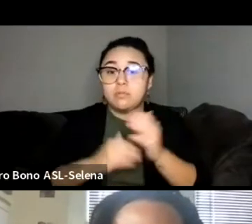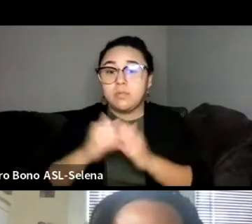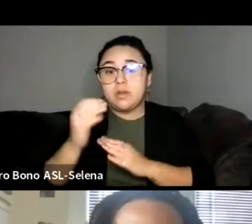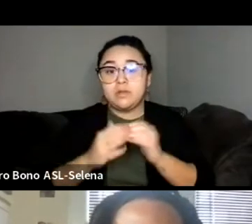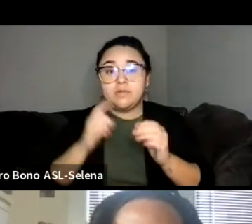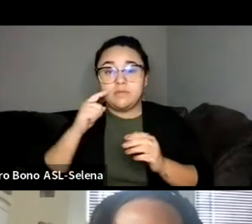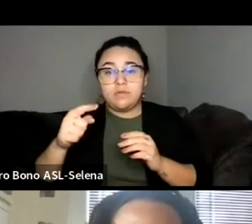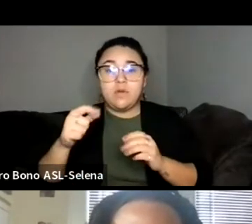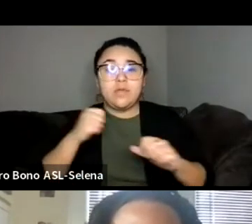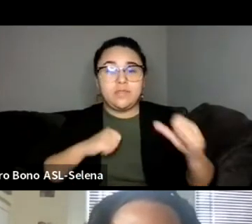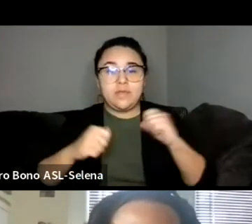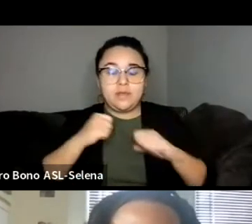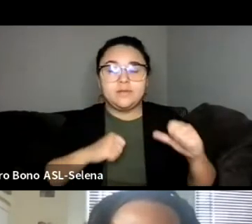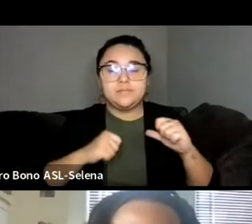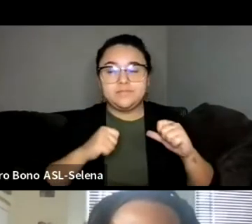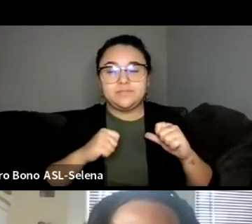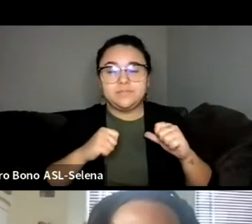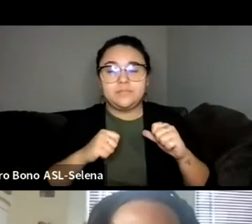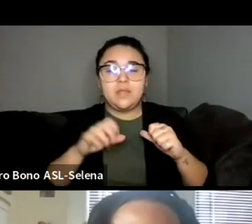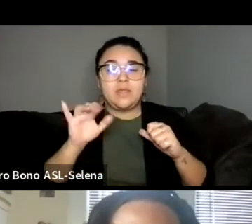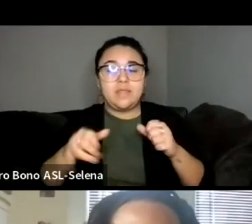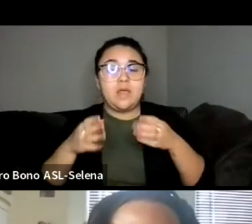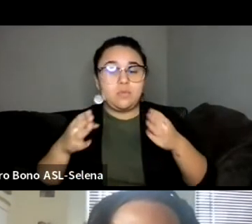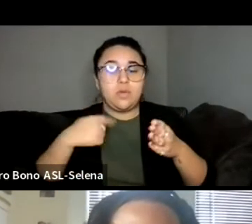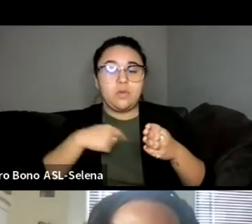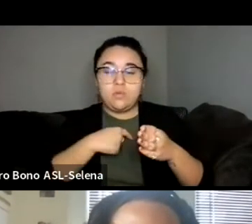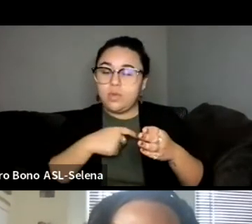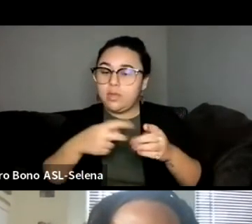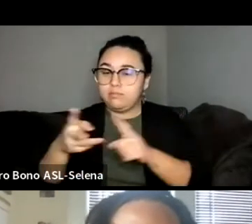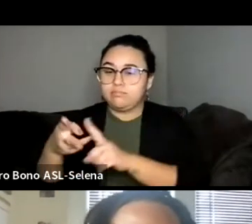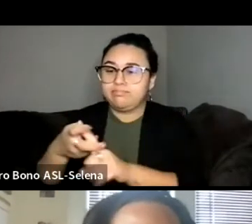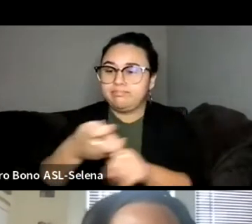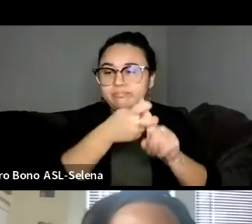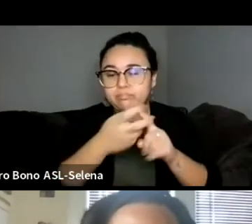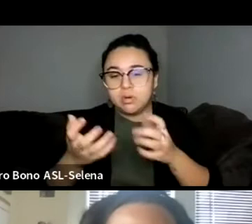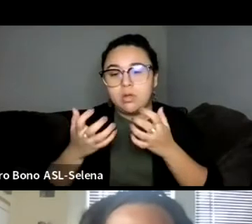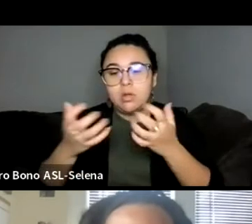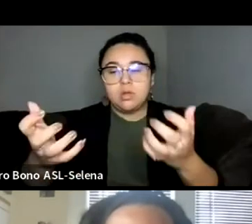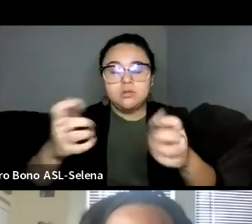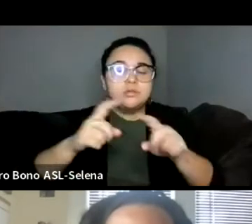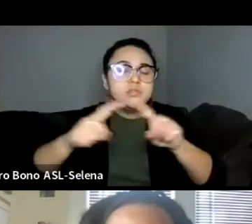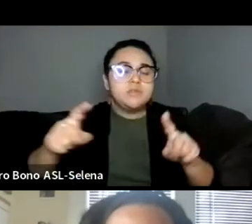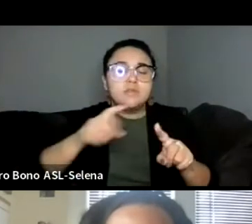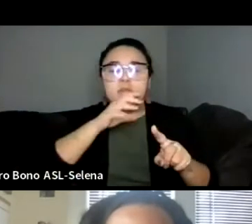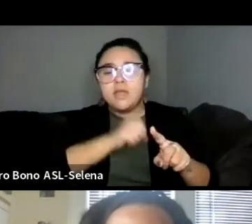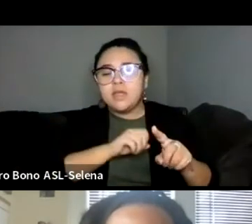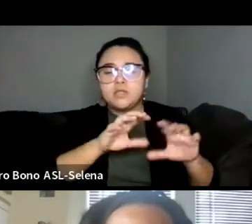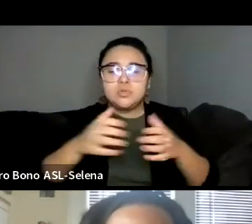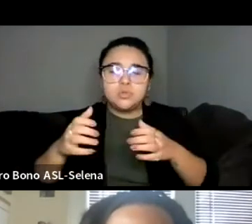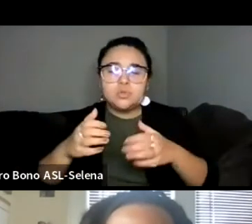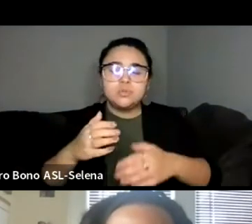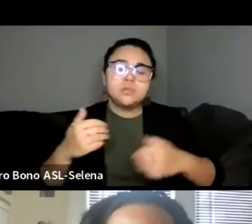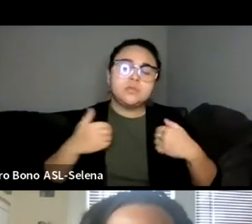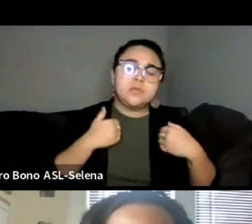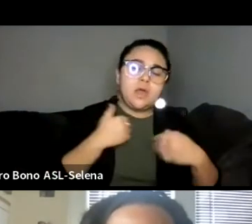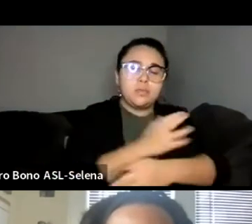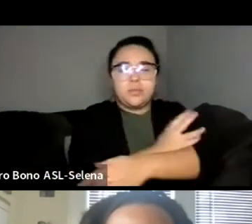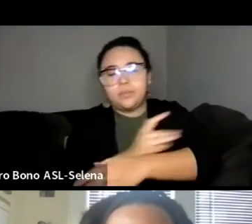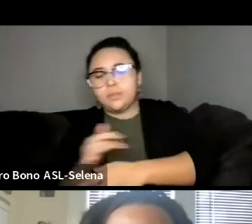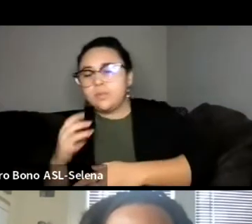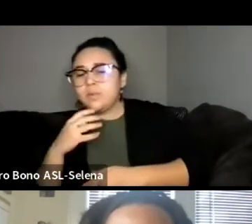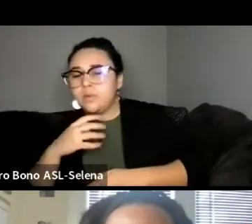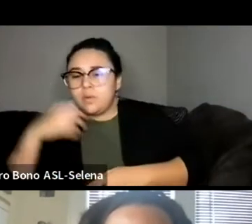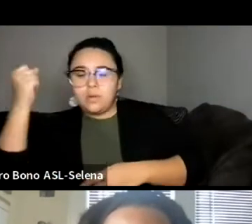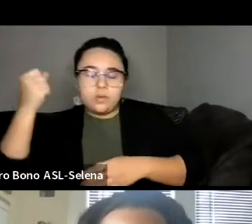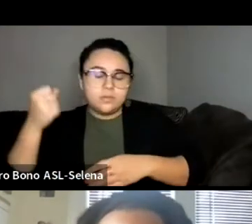theater. So just by way of that, we get audiences that are of all ages. You can bring your